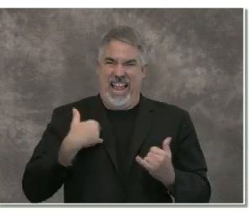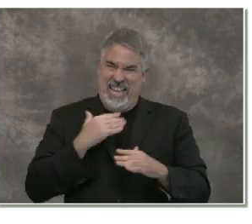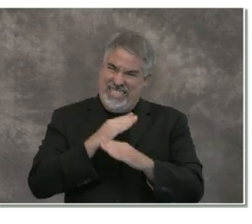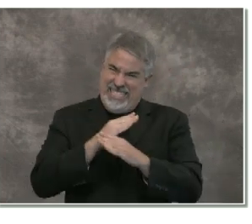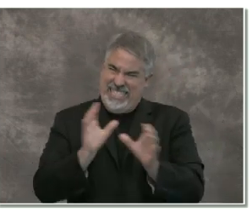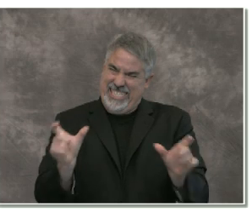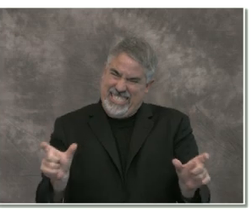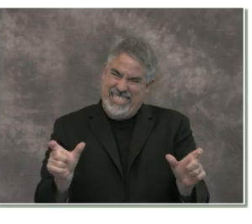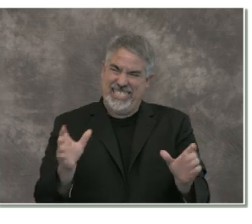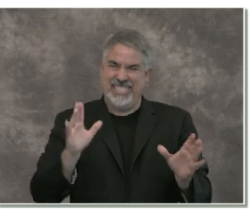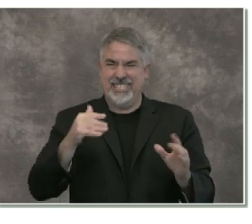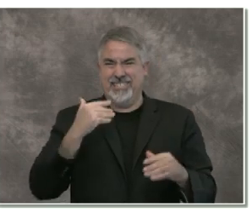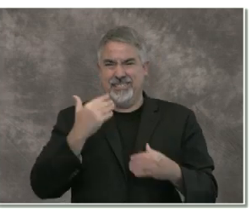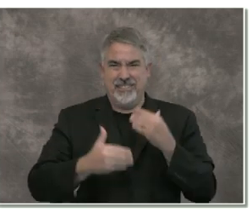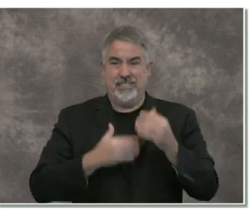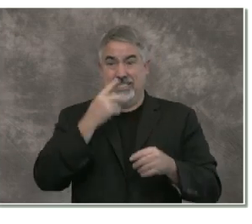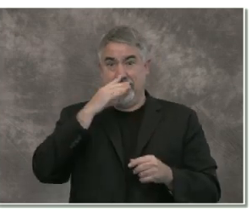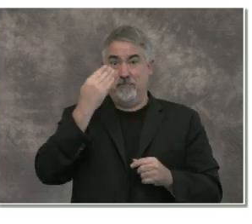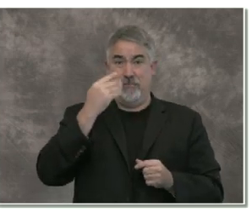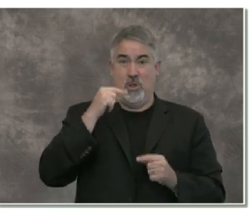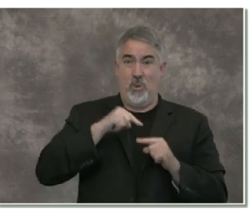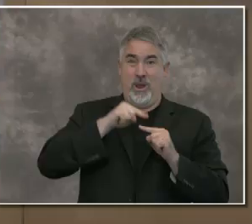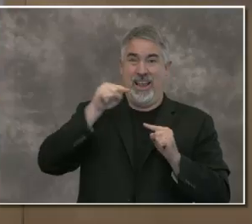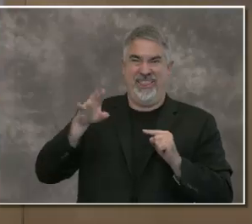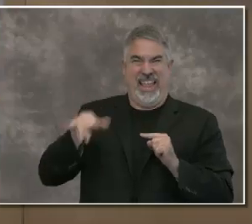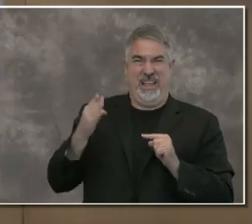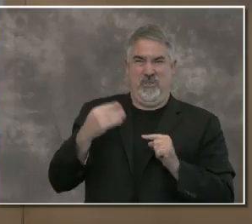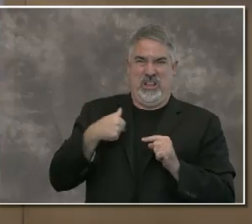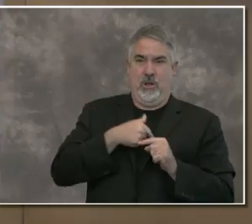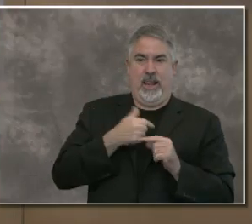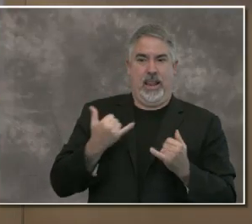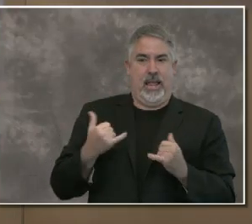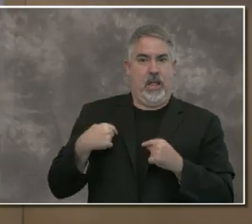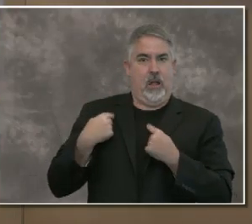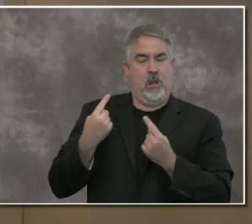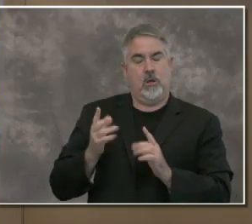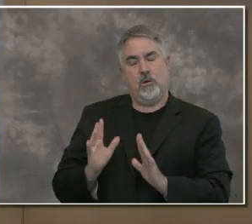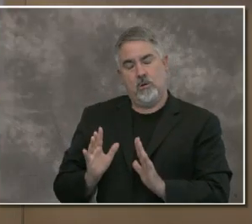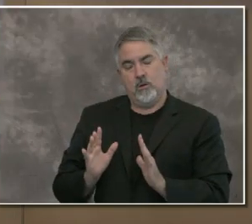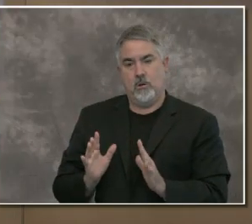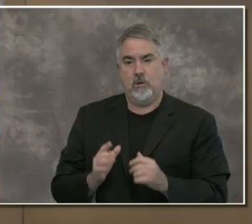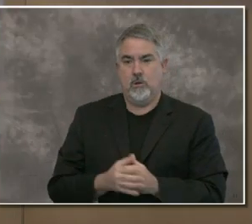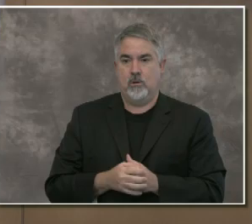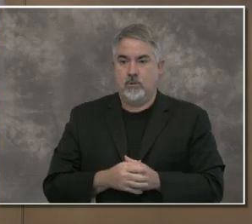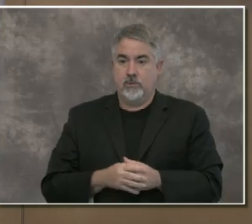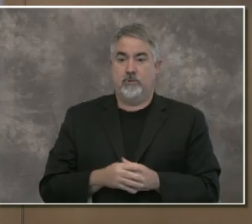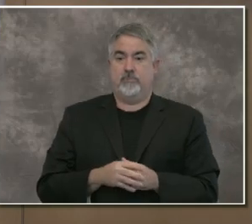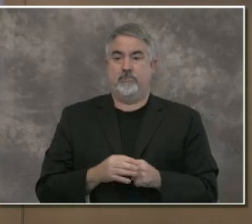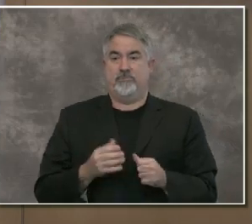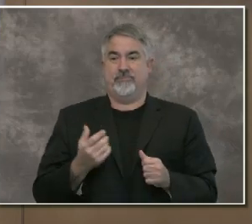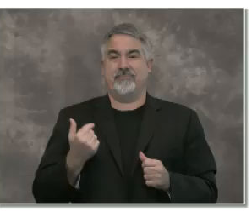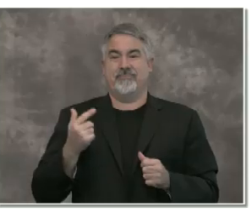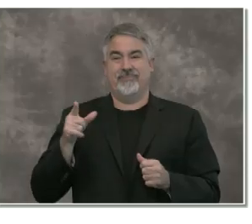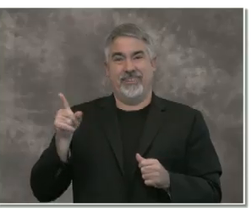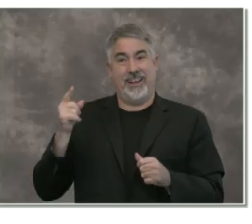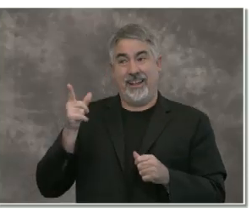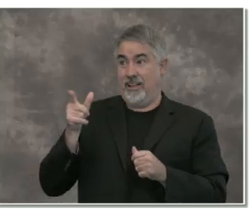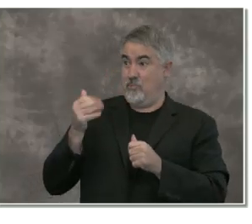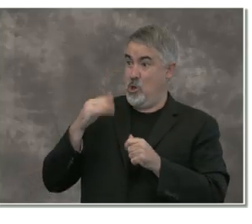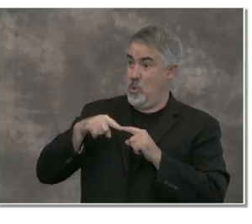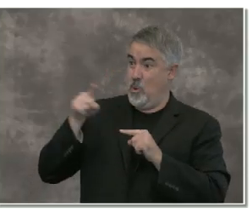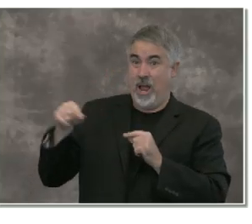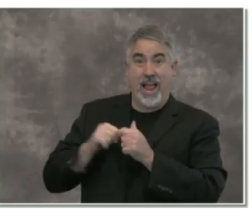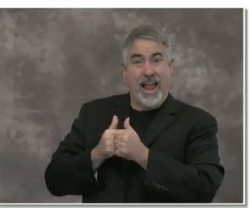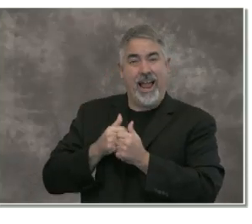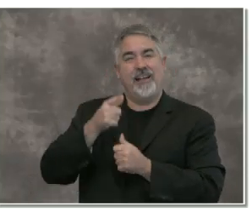the curve and bring it down. So what should the public do? To quickly recap a number of the things, first is follow the governor's executive order to stay